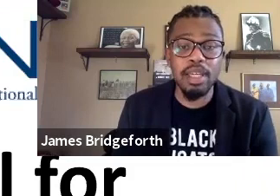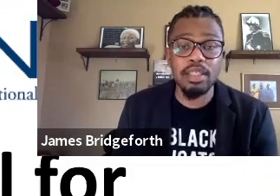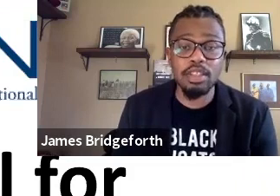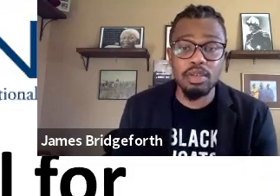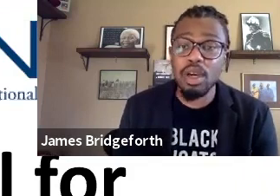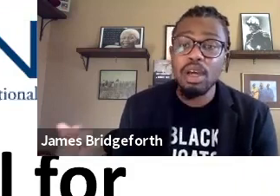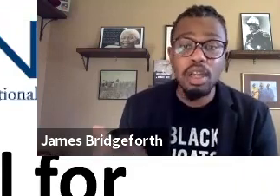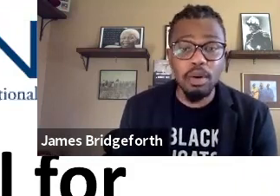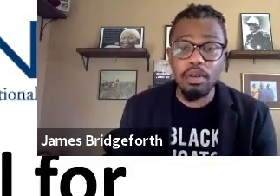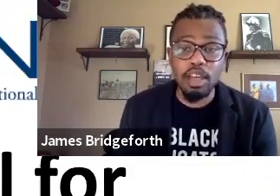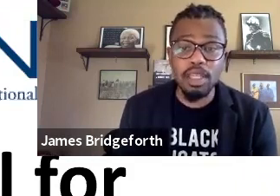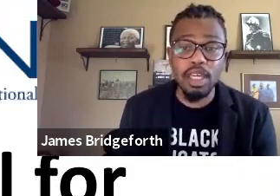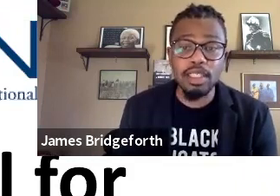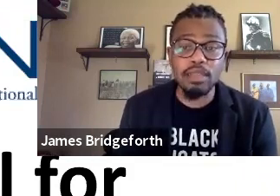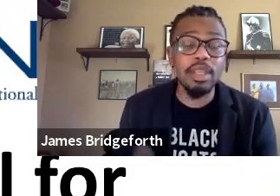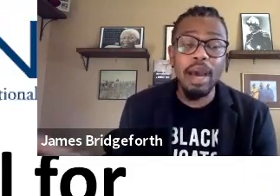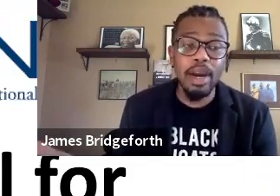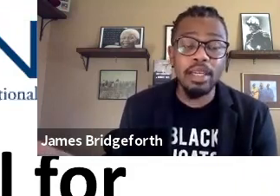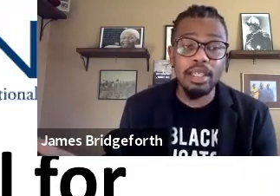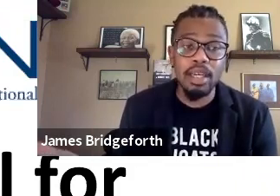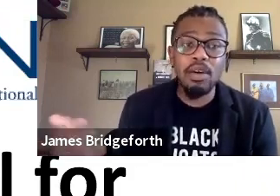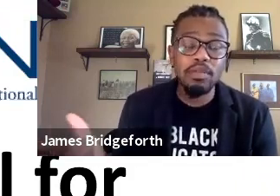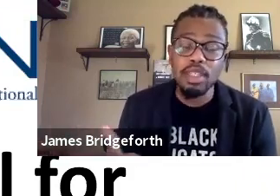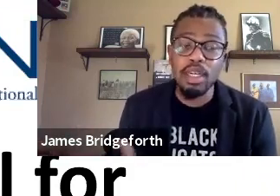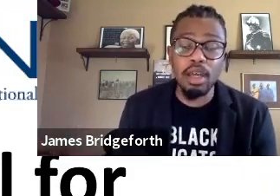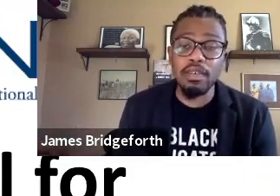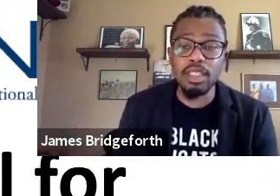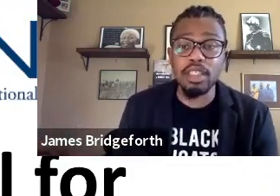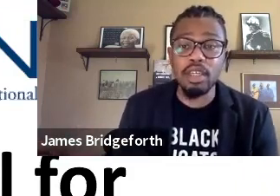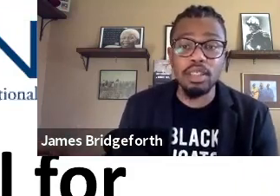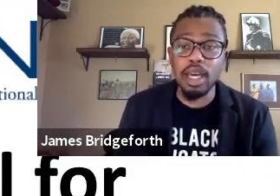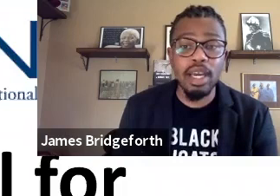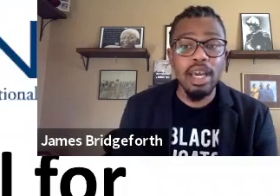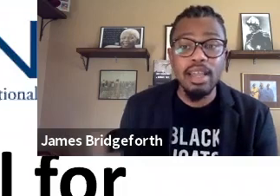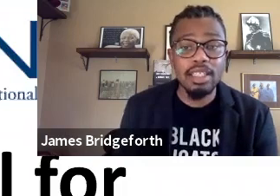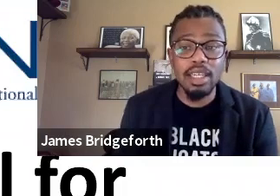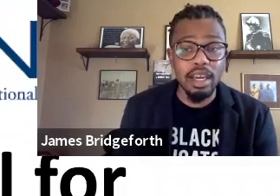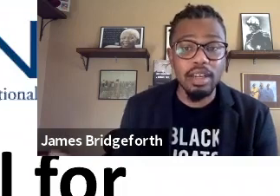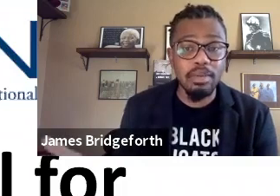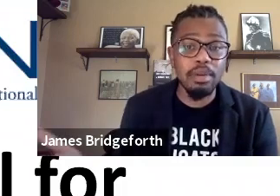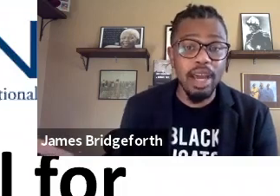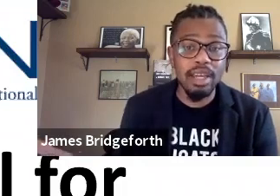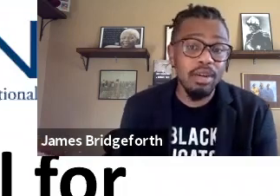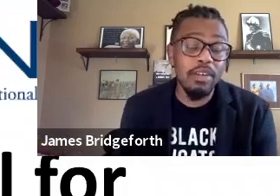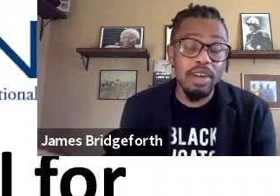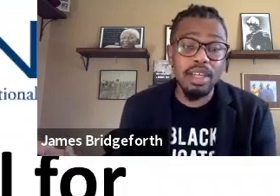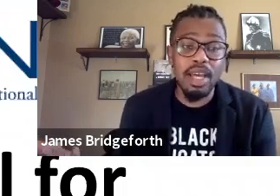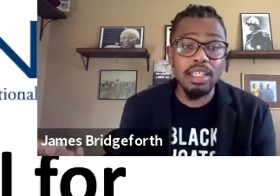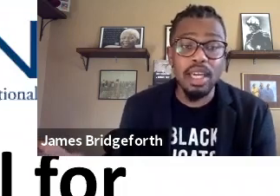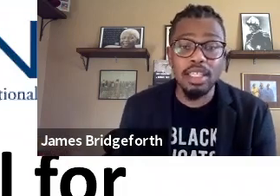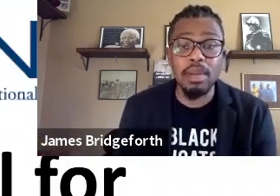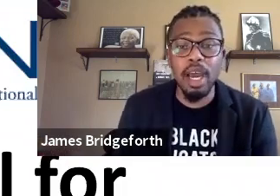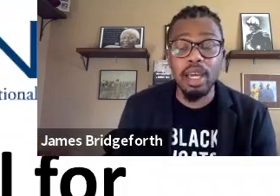caring practice to lower those expectations, but that practice, which we've seen in other research, shows that it's actually inherently problematic, and quite frankly,